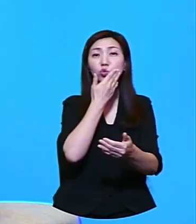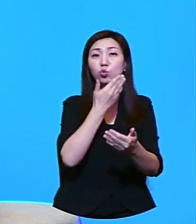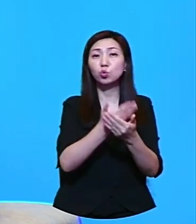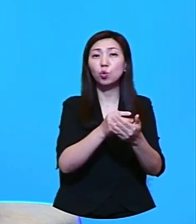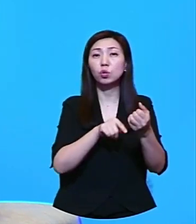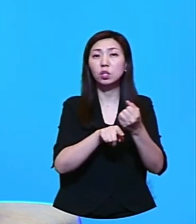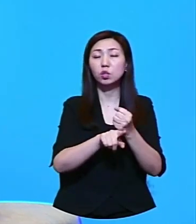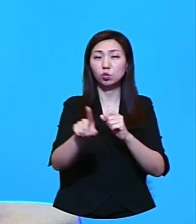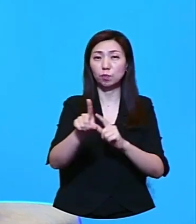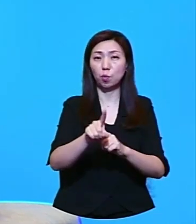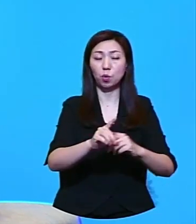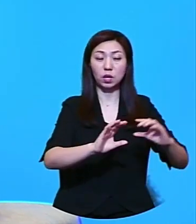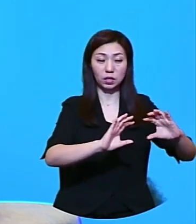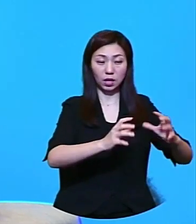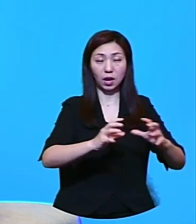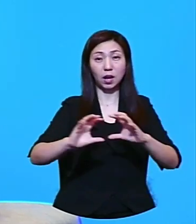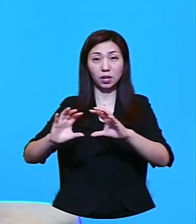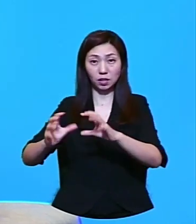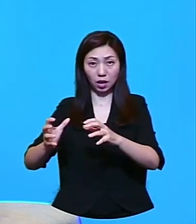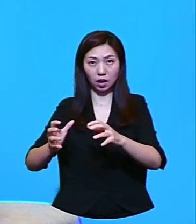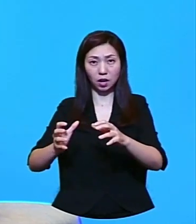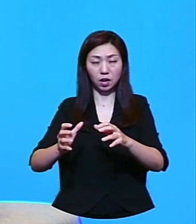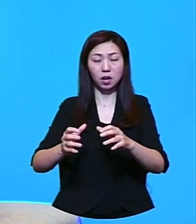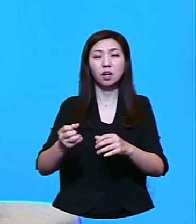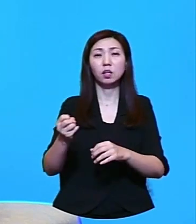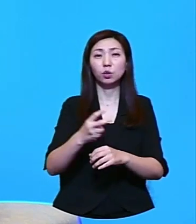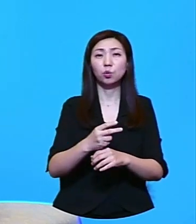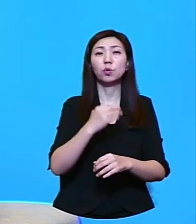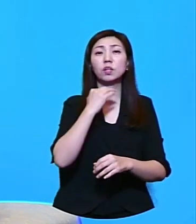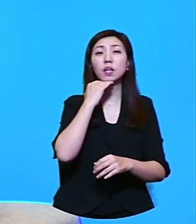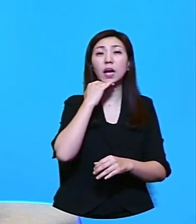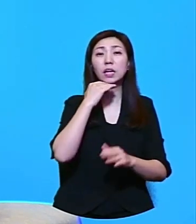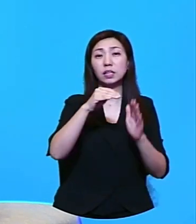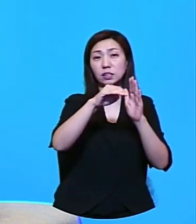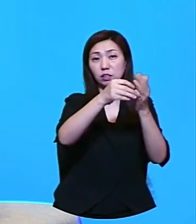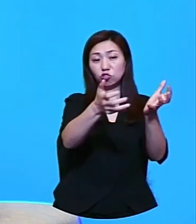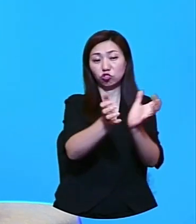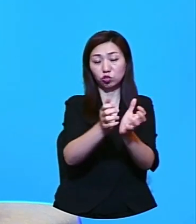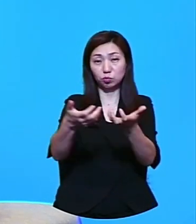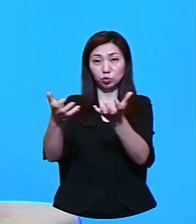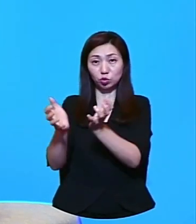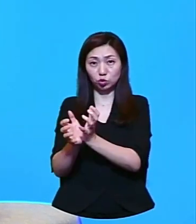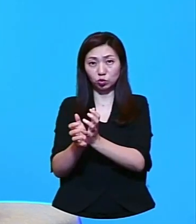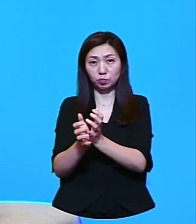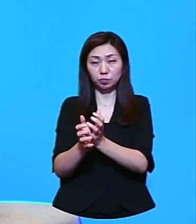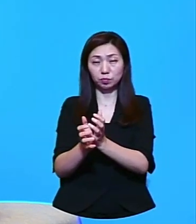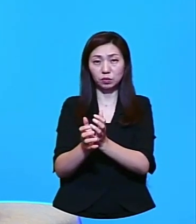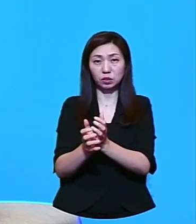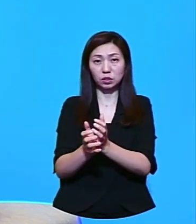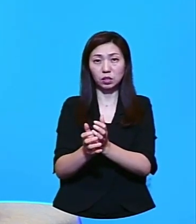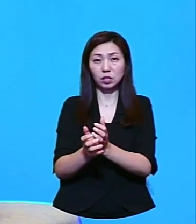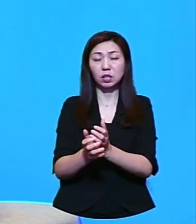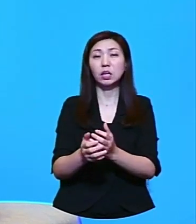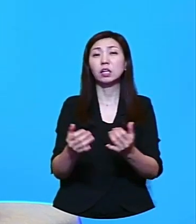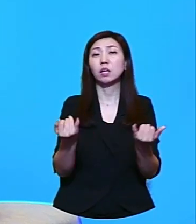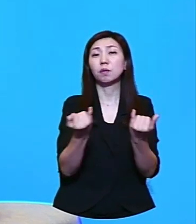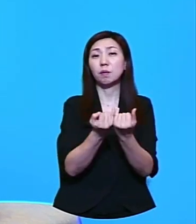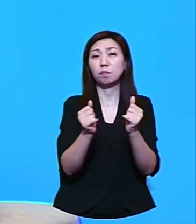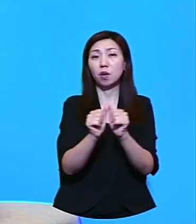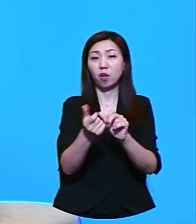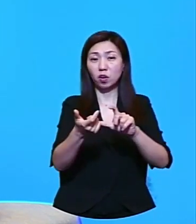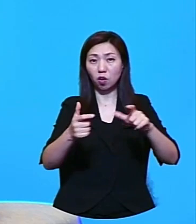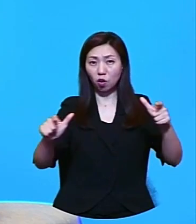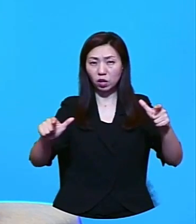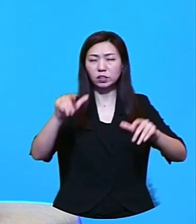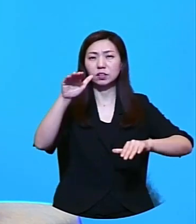age, gender, what have you. So in order to alleviate this we call it digital divide. In